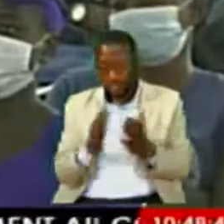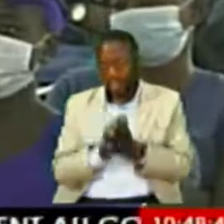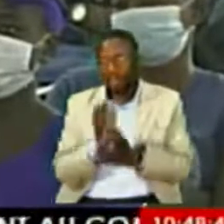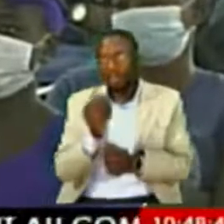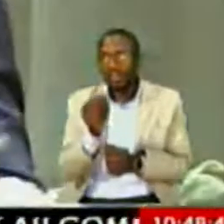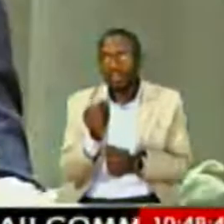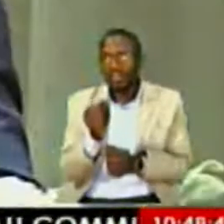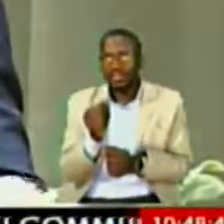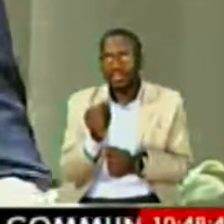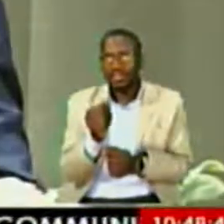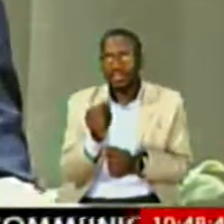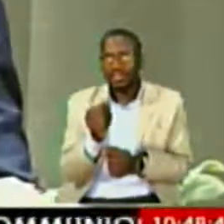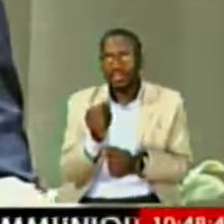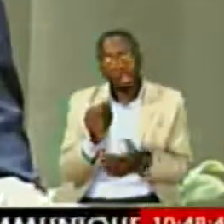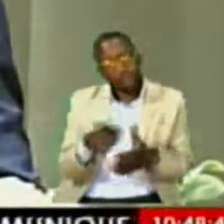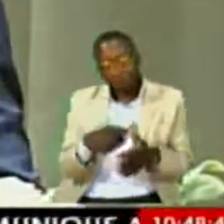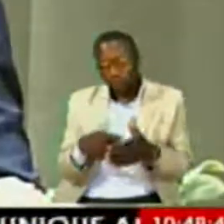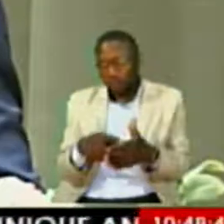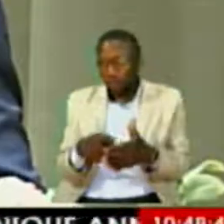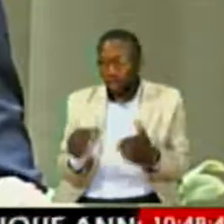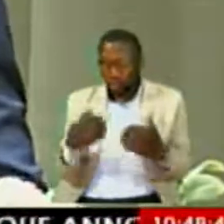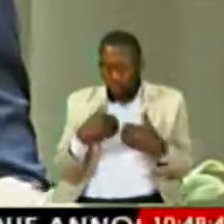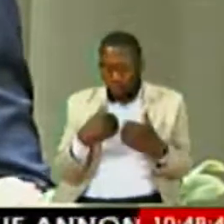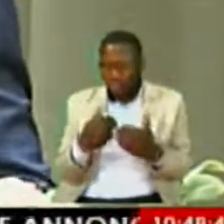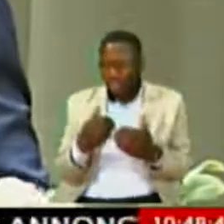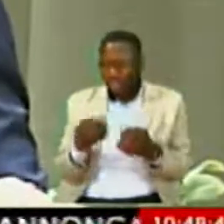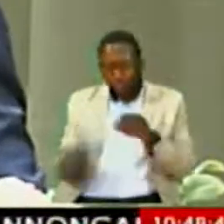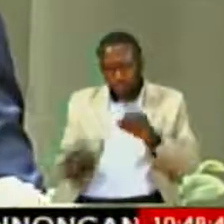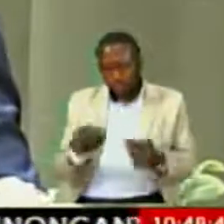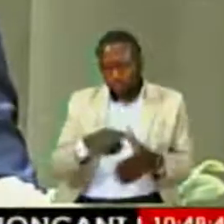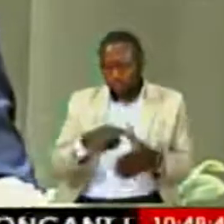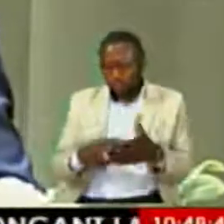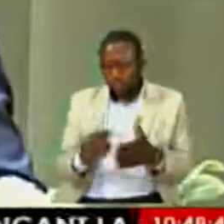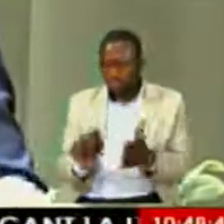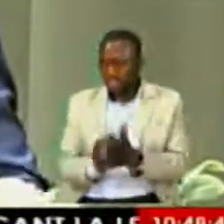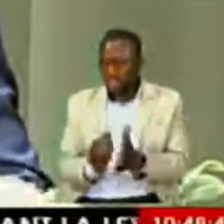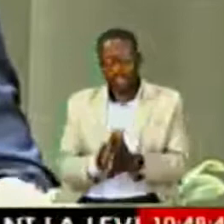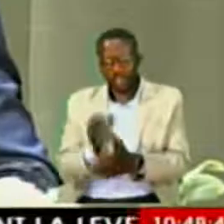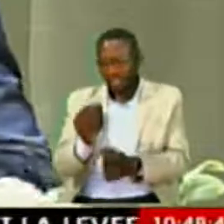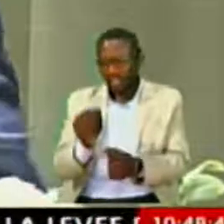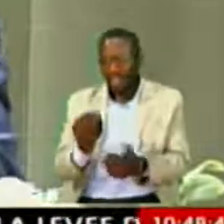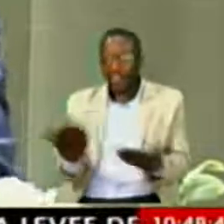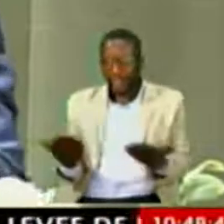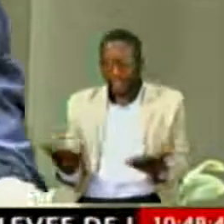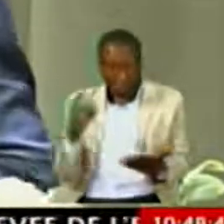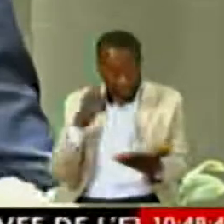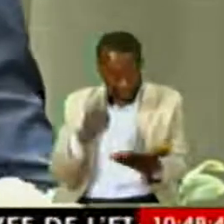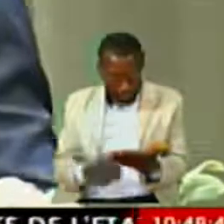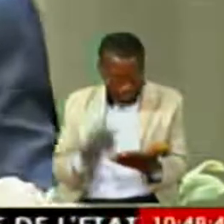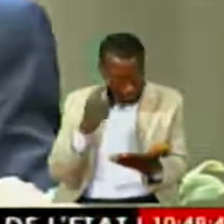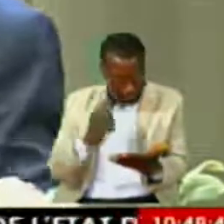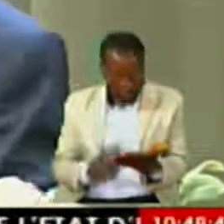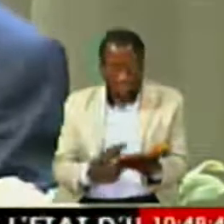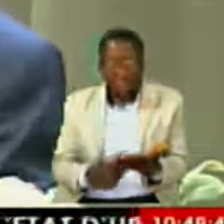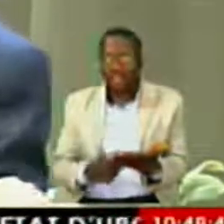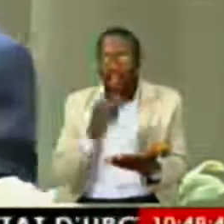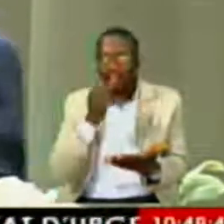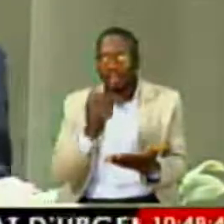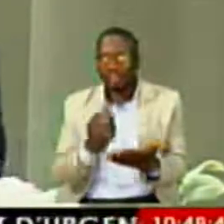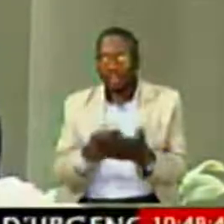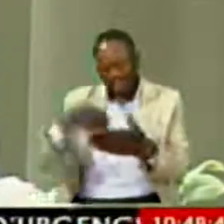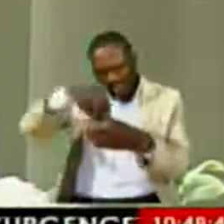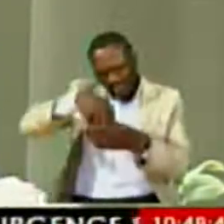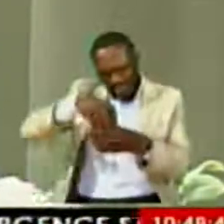avez le doute. You cannot have faith and have doubt. Mais n'a remarqué. Now notice. Au niveau de